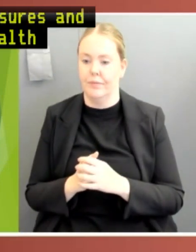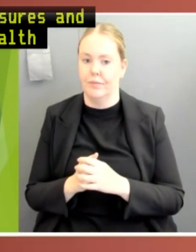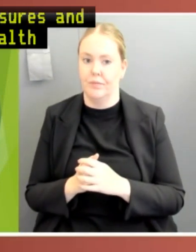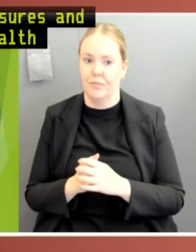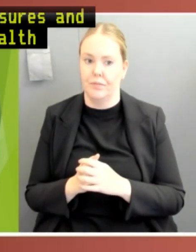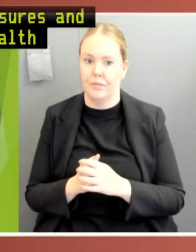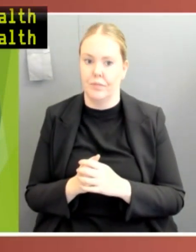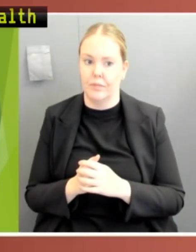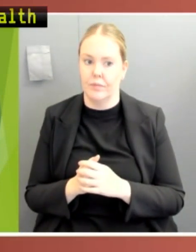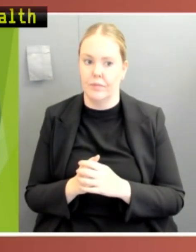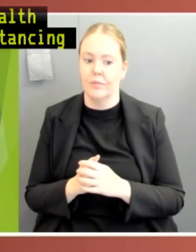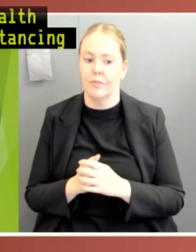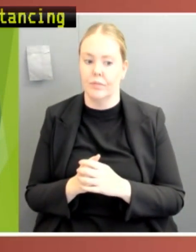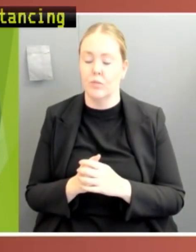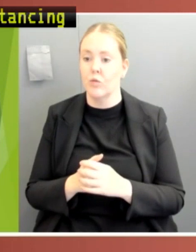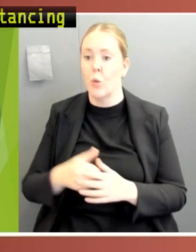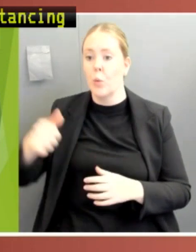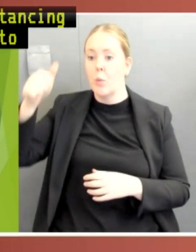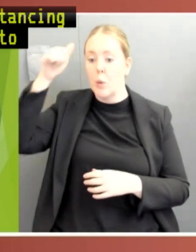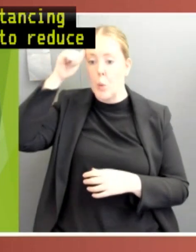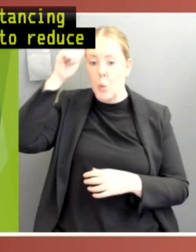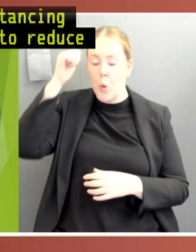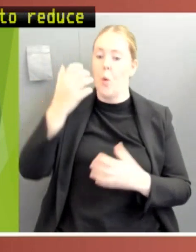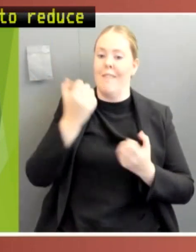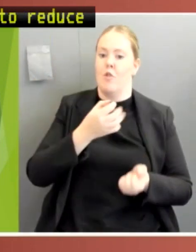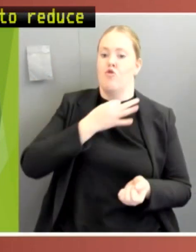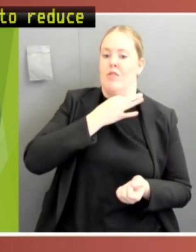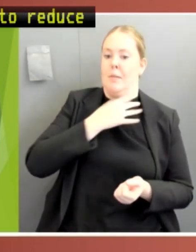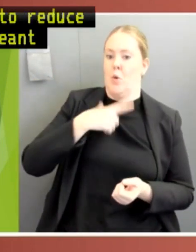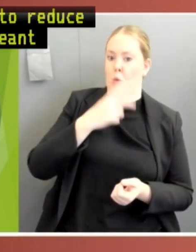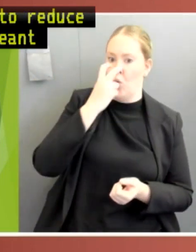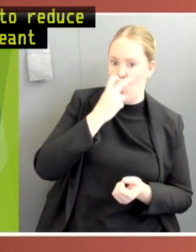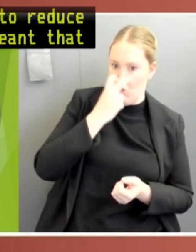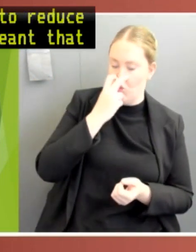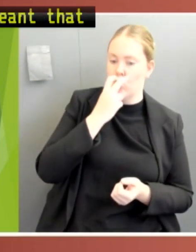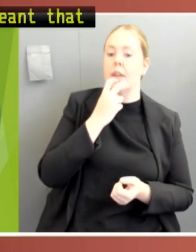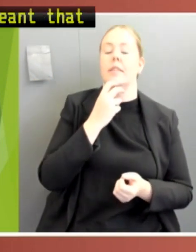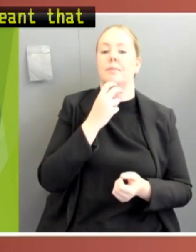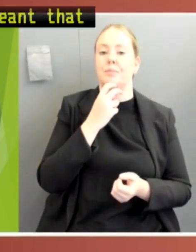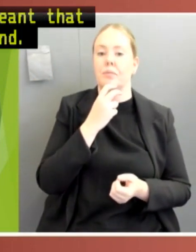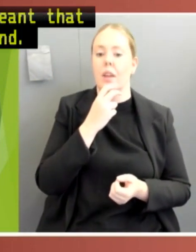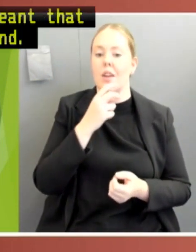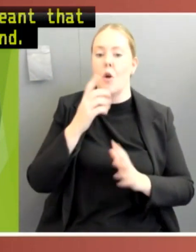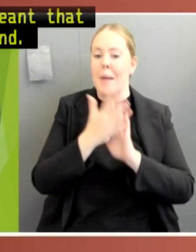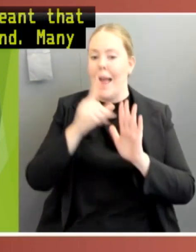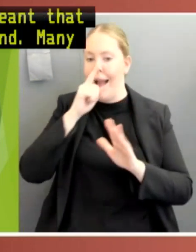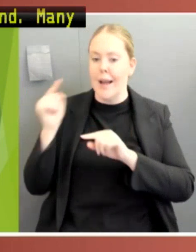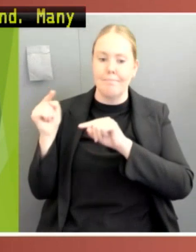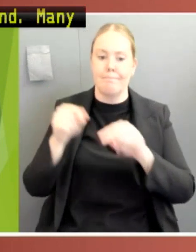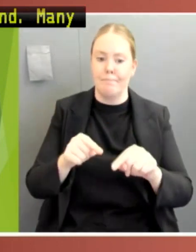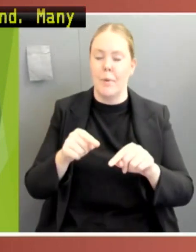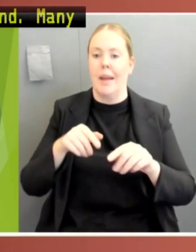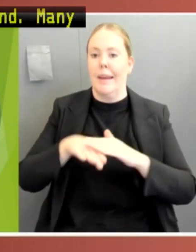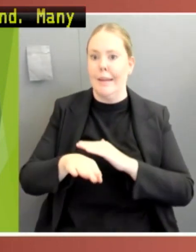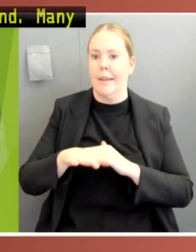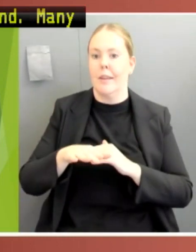members could attend. Many were paired. Pairing is an unofficial arrangement between members organised by party whips, whereby a member from